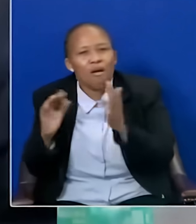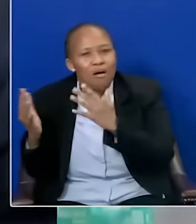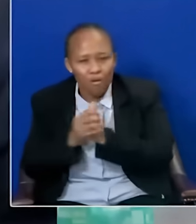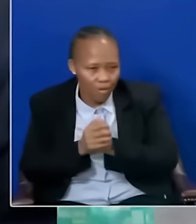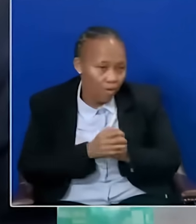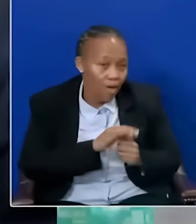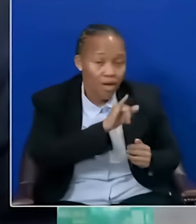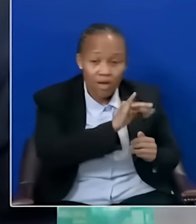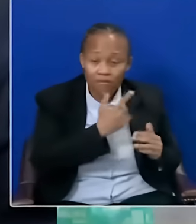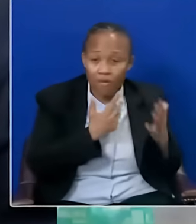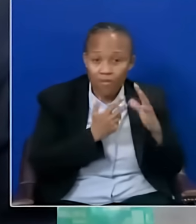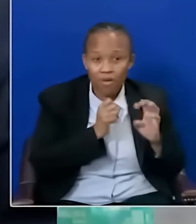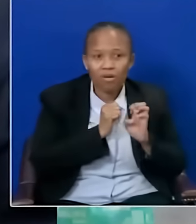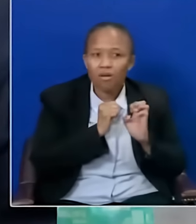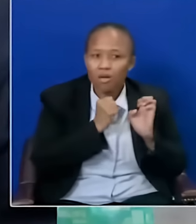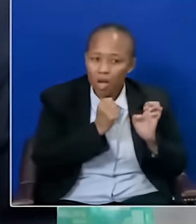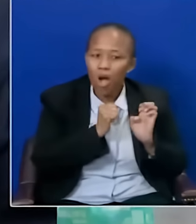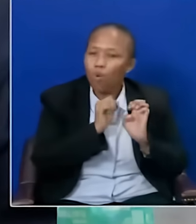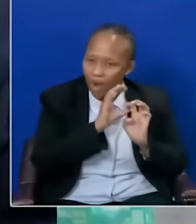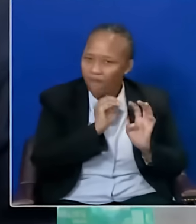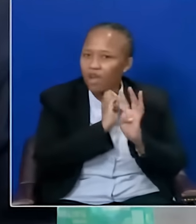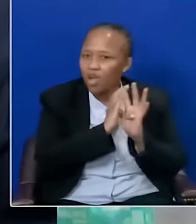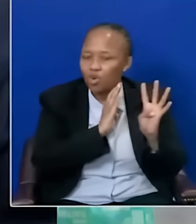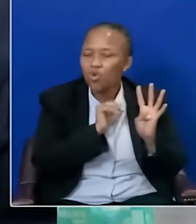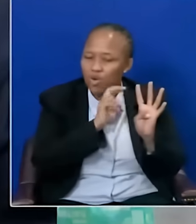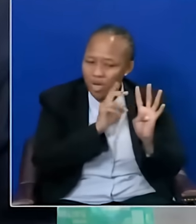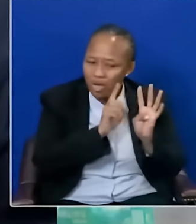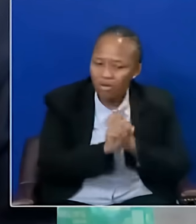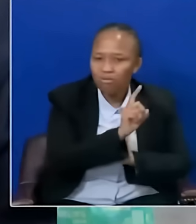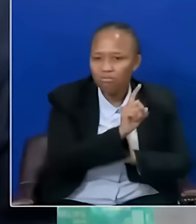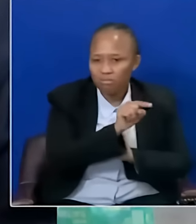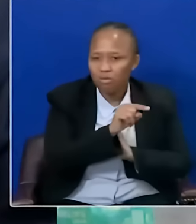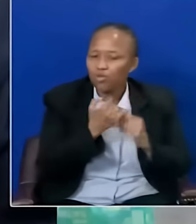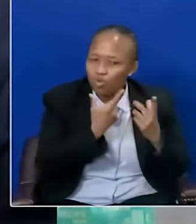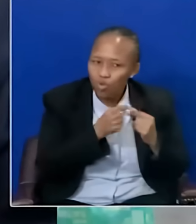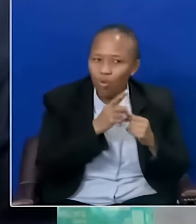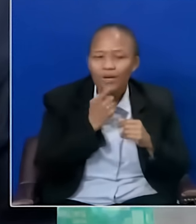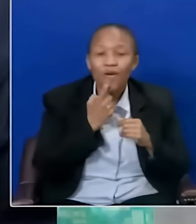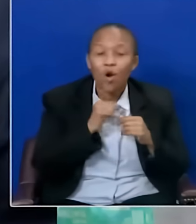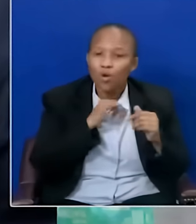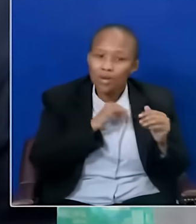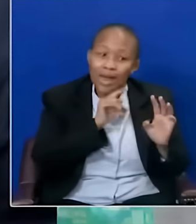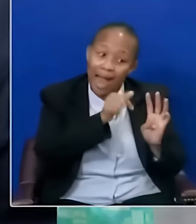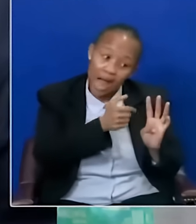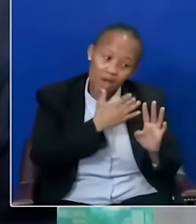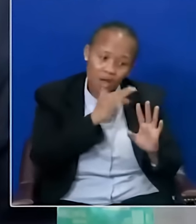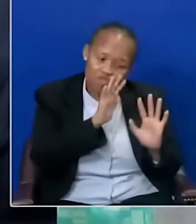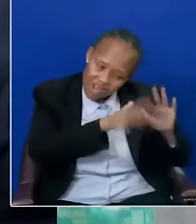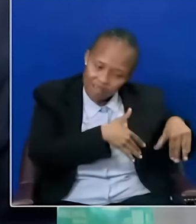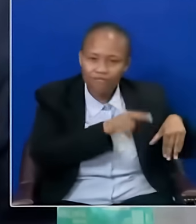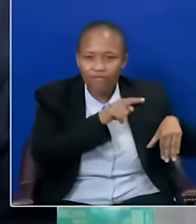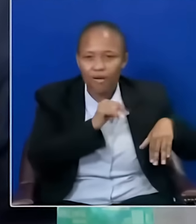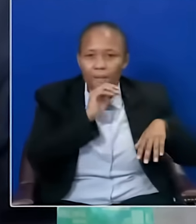is available to acquire it as speedily as possible, but you'll have to jump the queue,